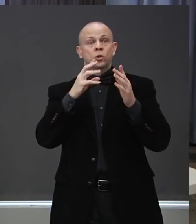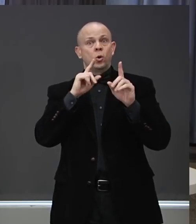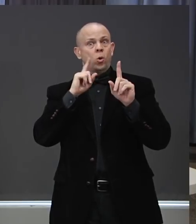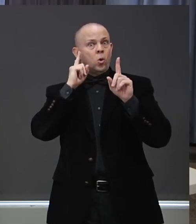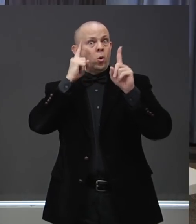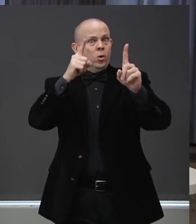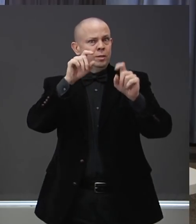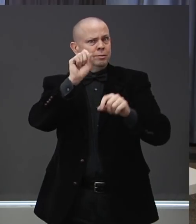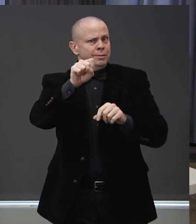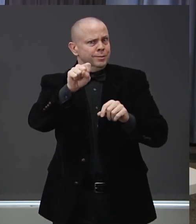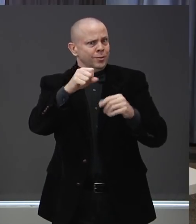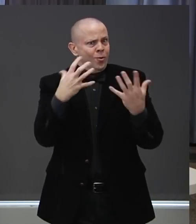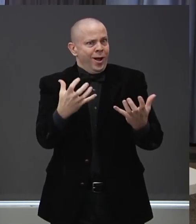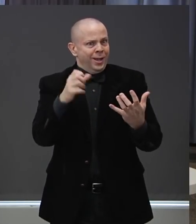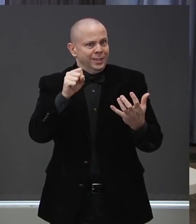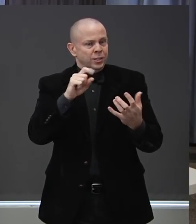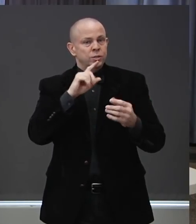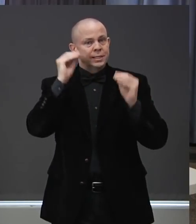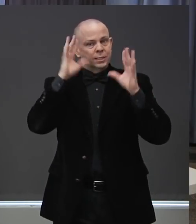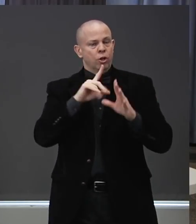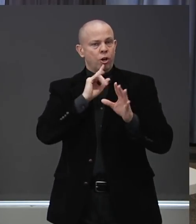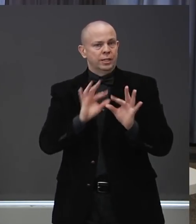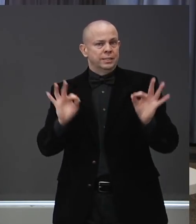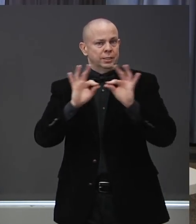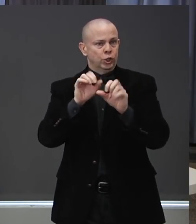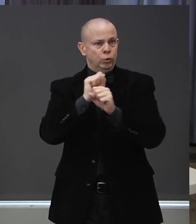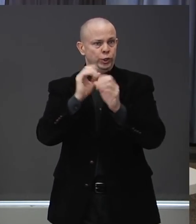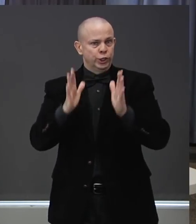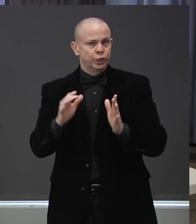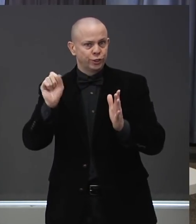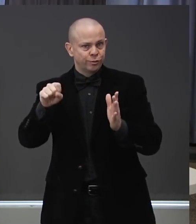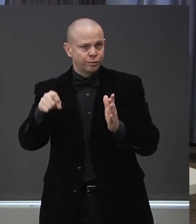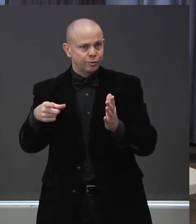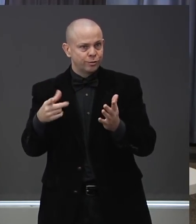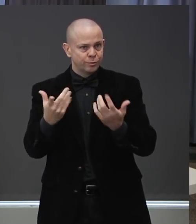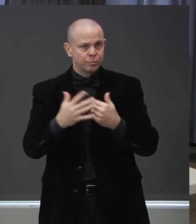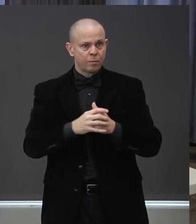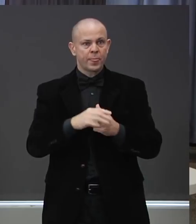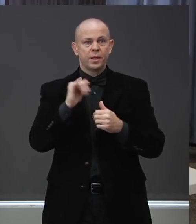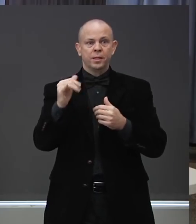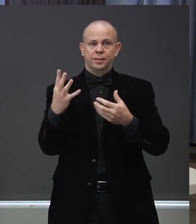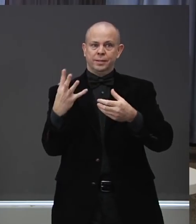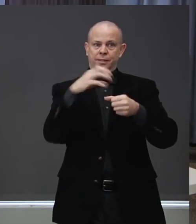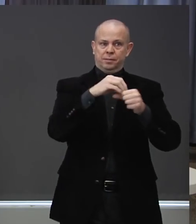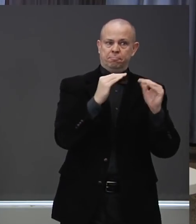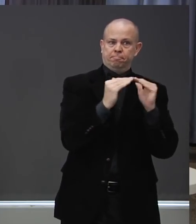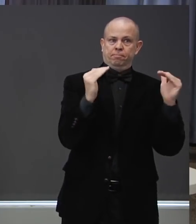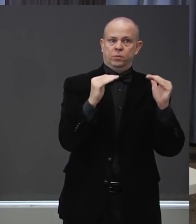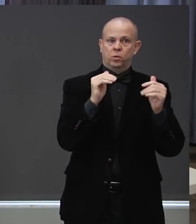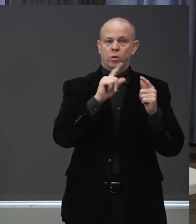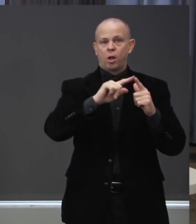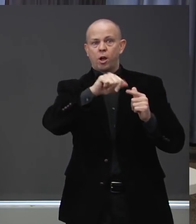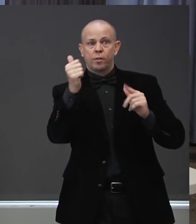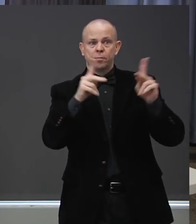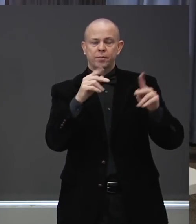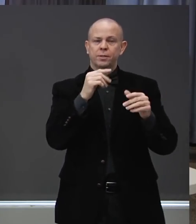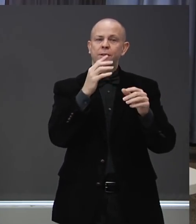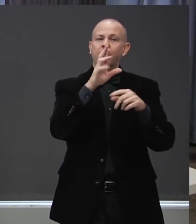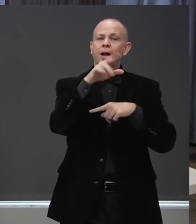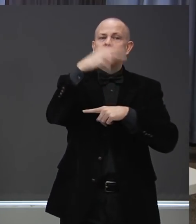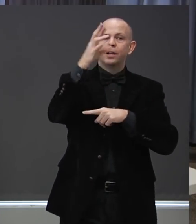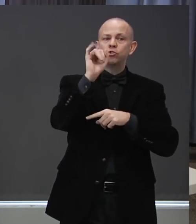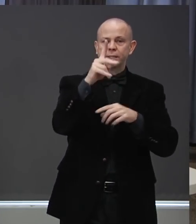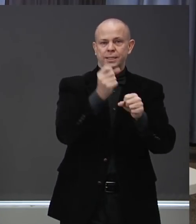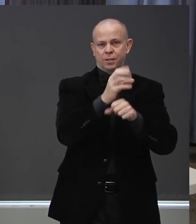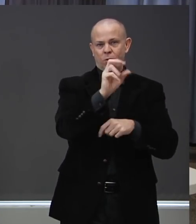and essential workers are among the very top groups, along with people who are at very high risk for COVID outcomes, severe